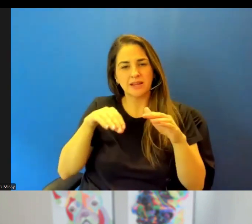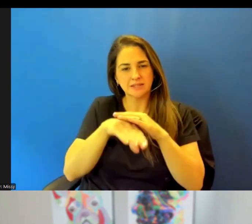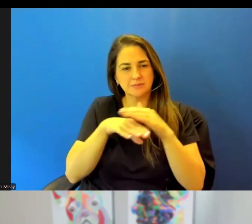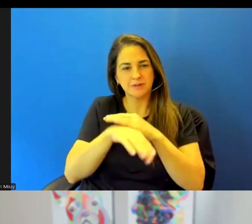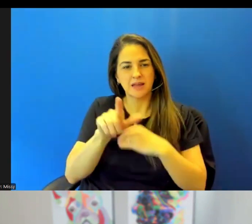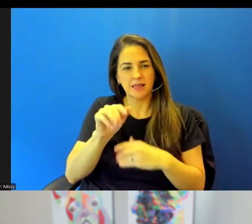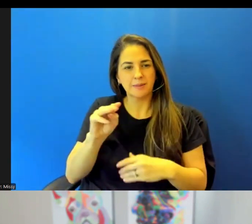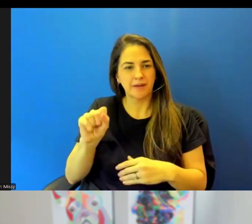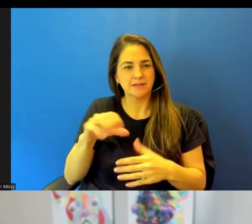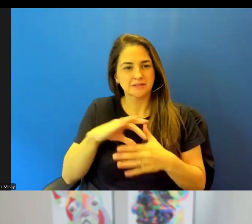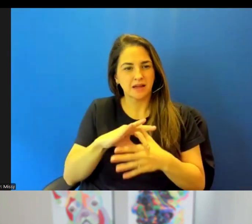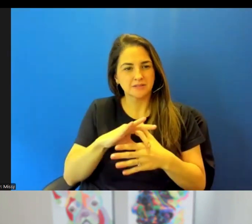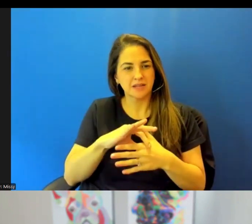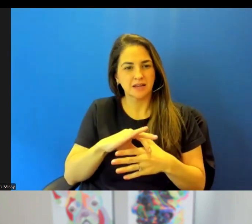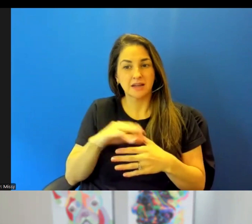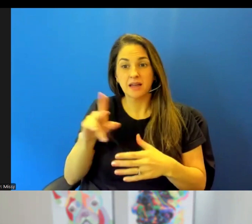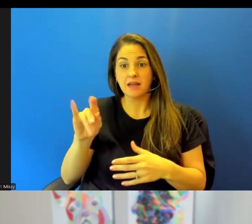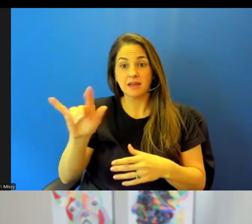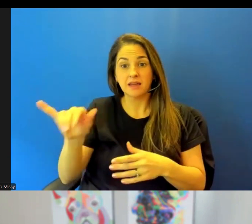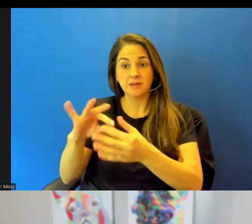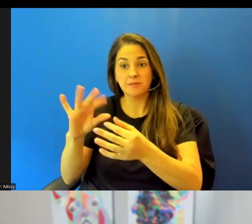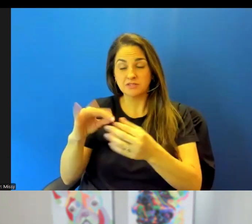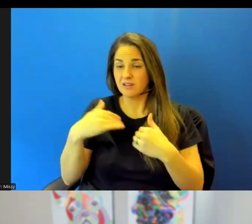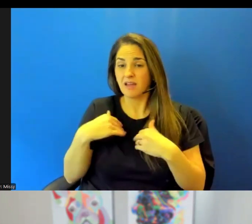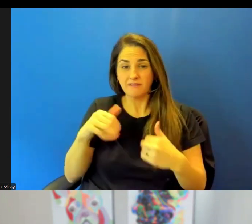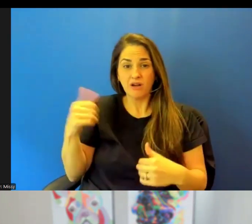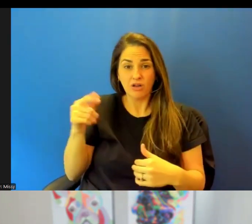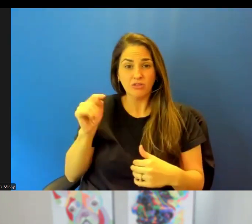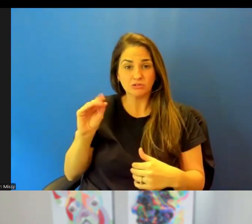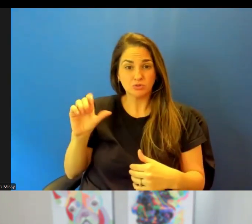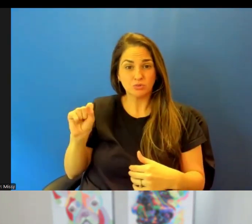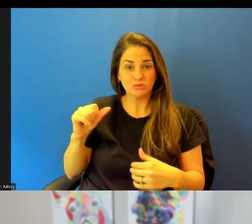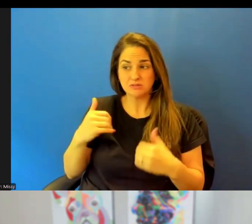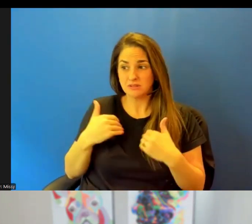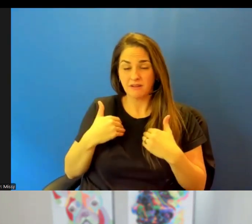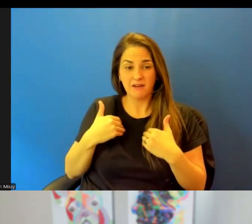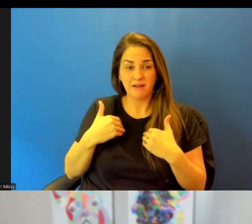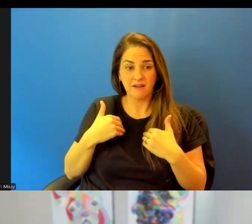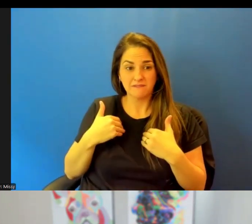LMS content. And like Kelly mentioned, there are other tools out there that